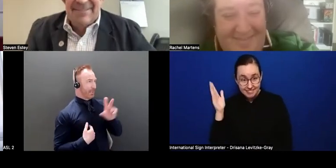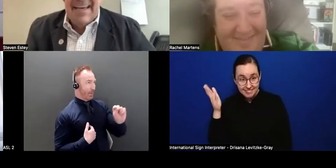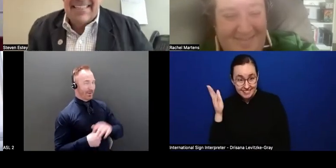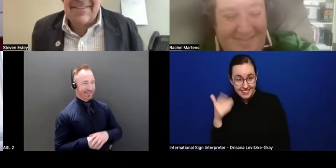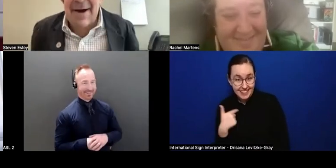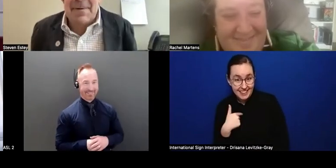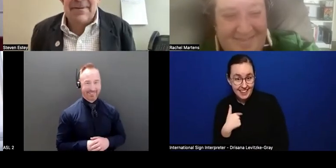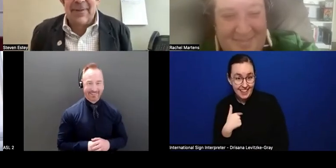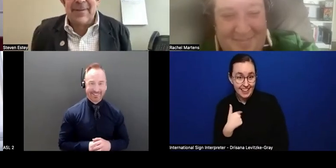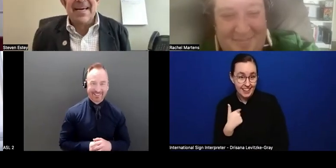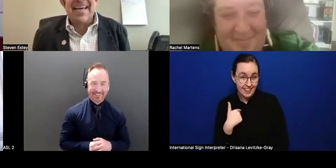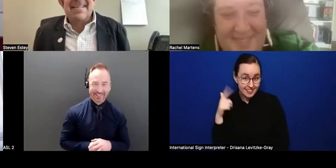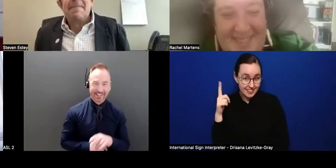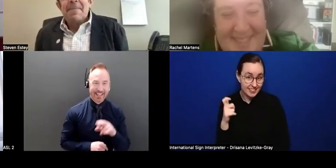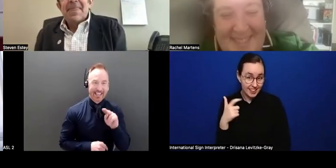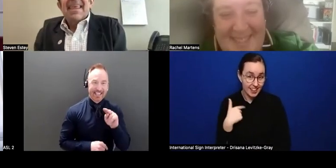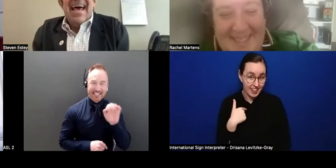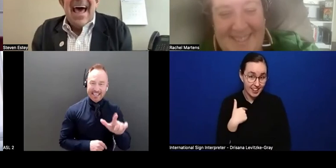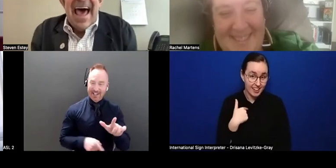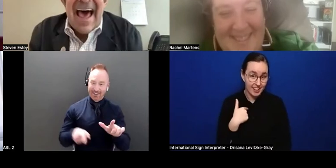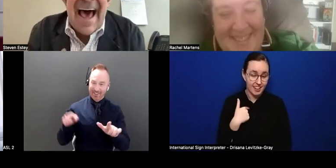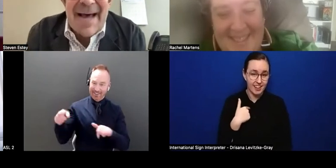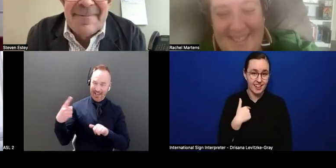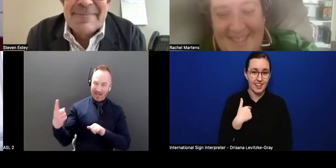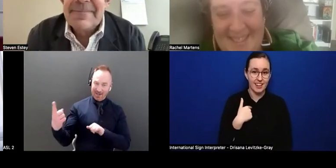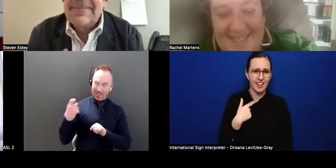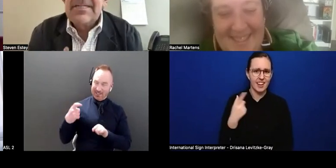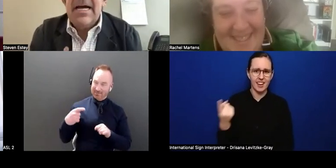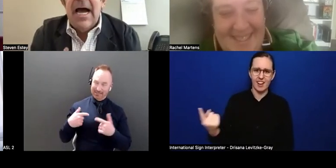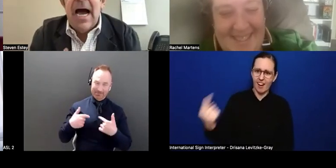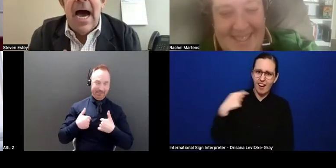Neil is making trouble for me.